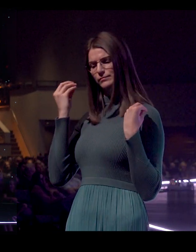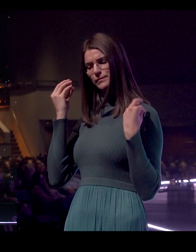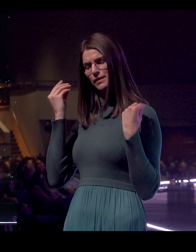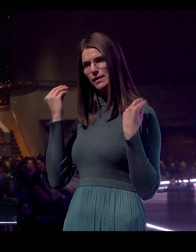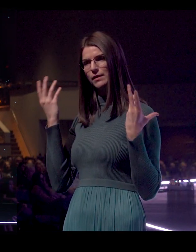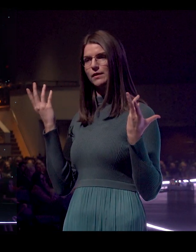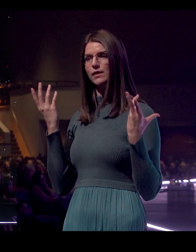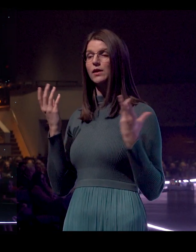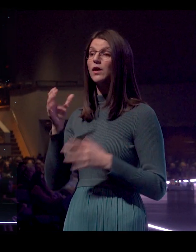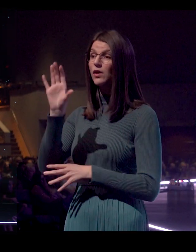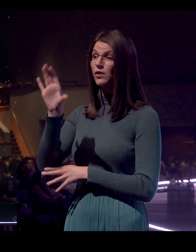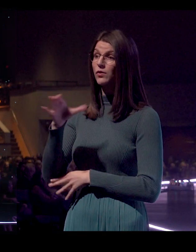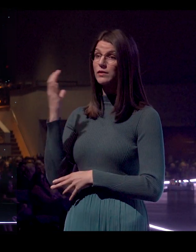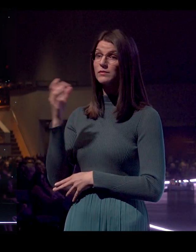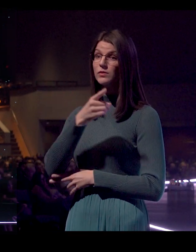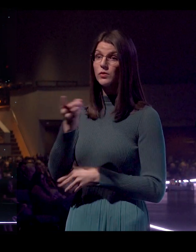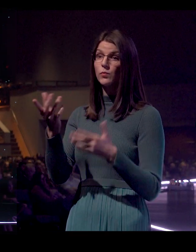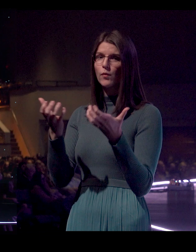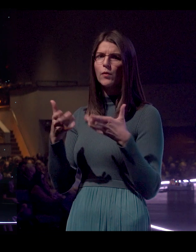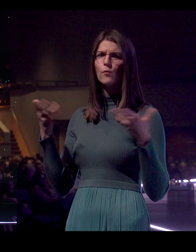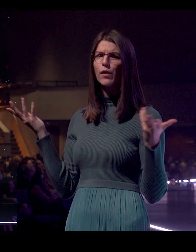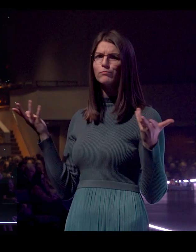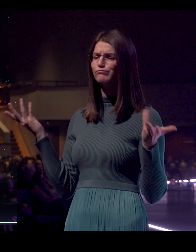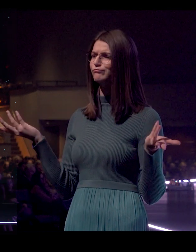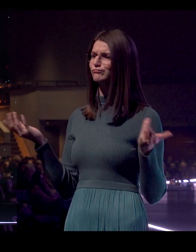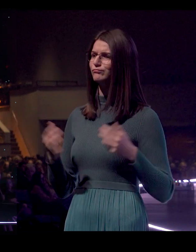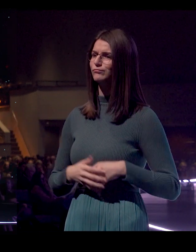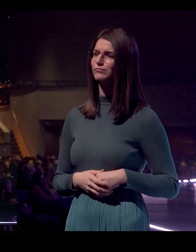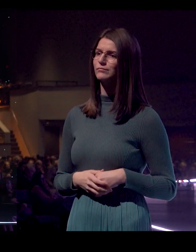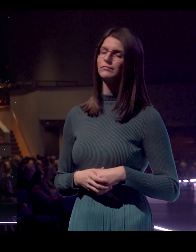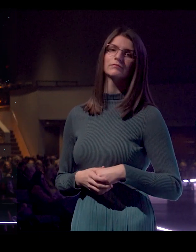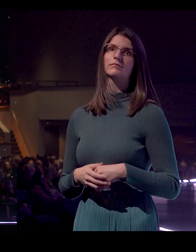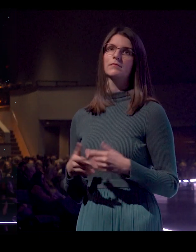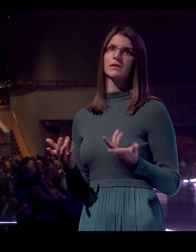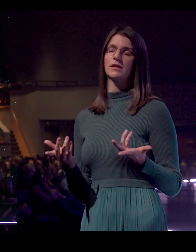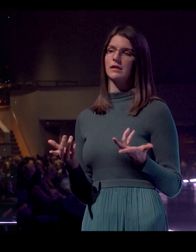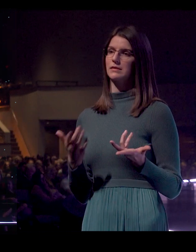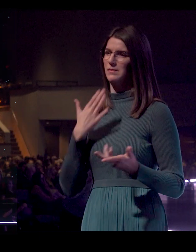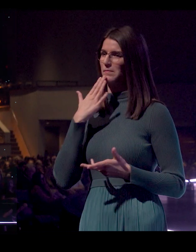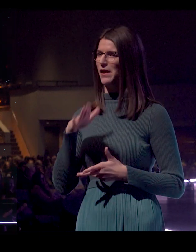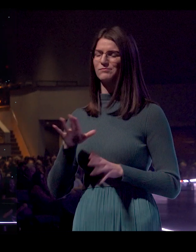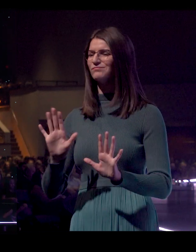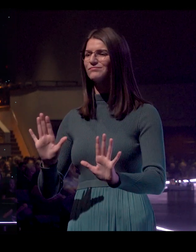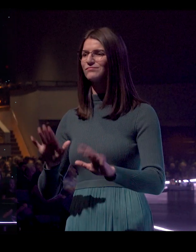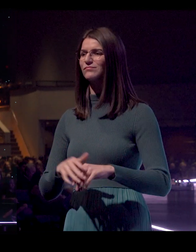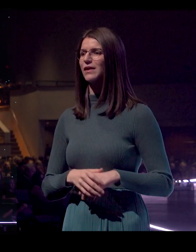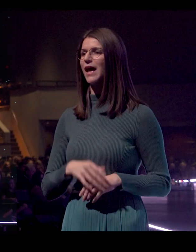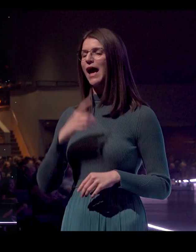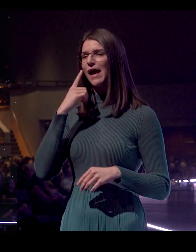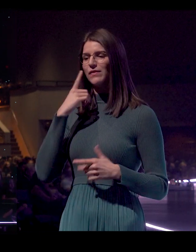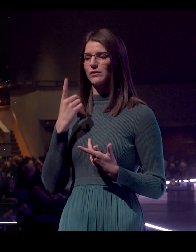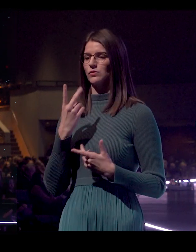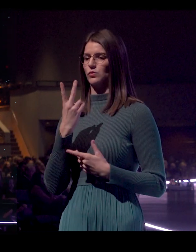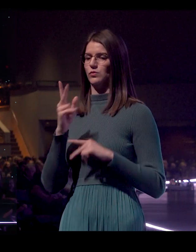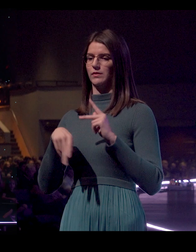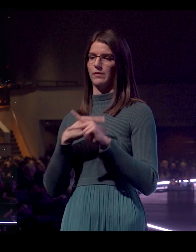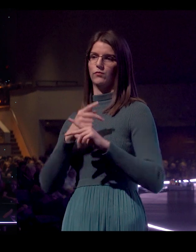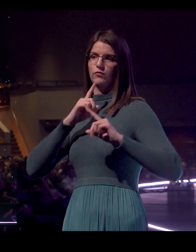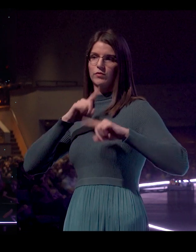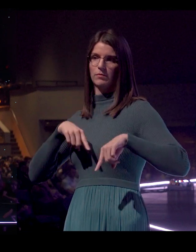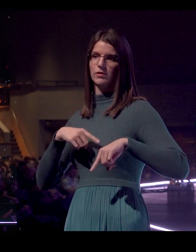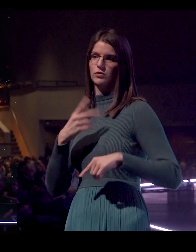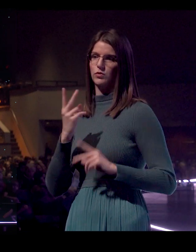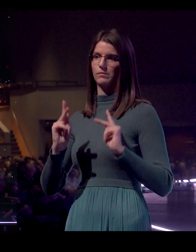It's not a bad question, but I think there's probably two types of responses, two types of people in this world. There's people that say, just give me something I